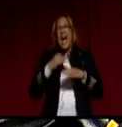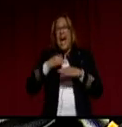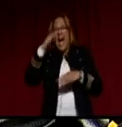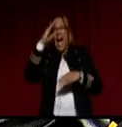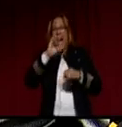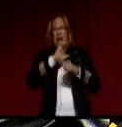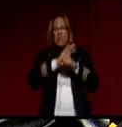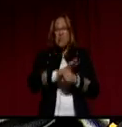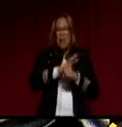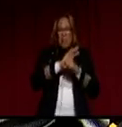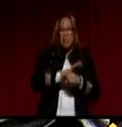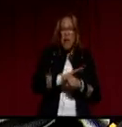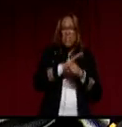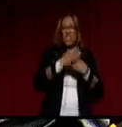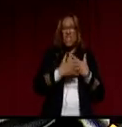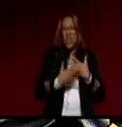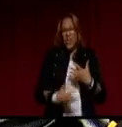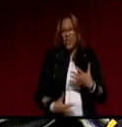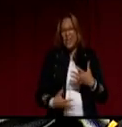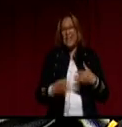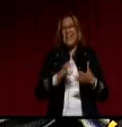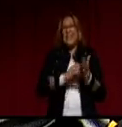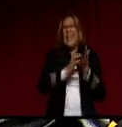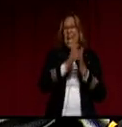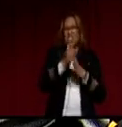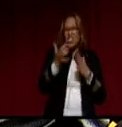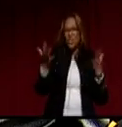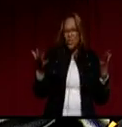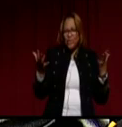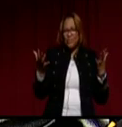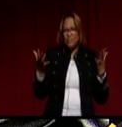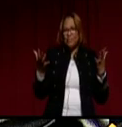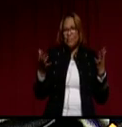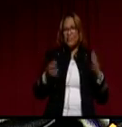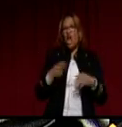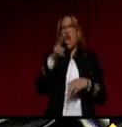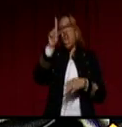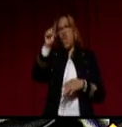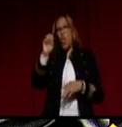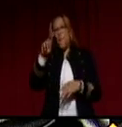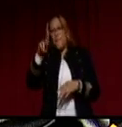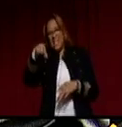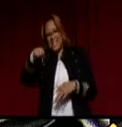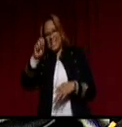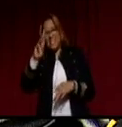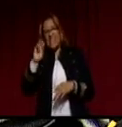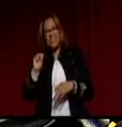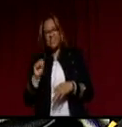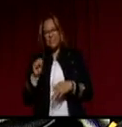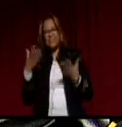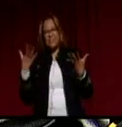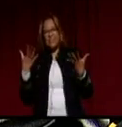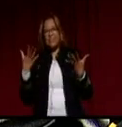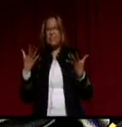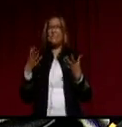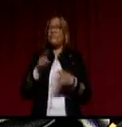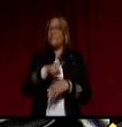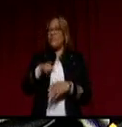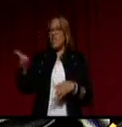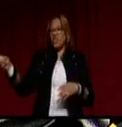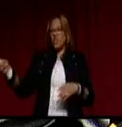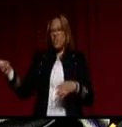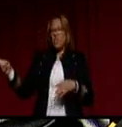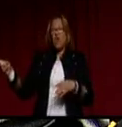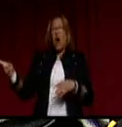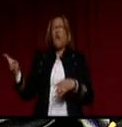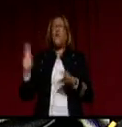pressure, people who have cancer, people who have lupus, we hear about that all the time. Those people who are more